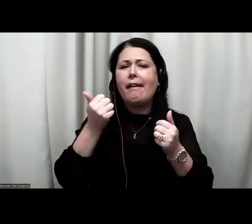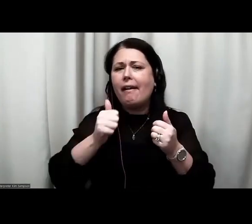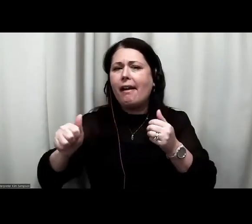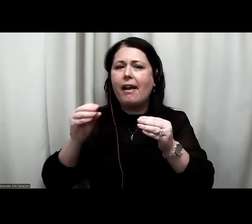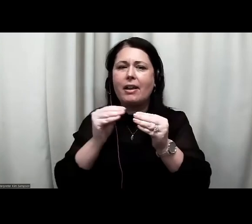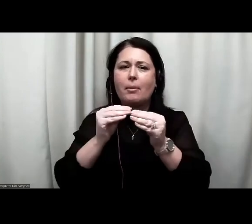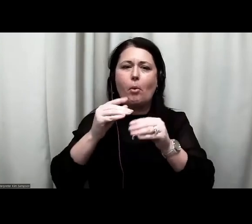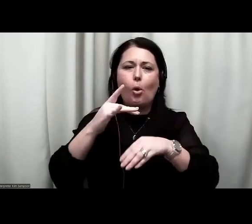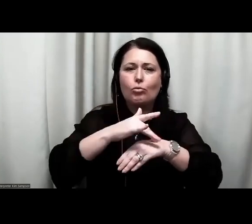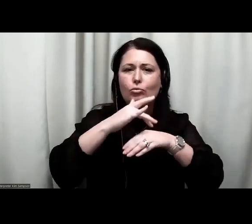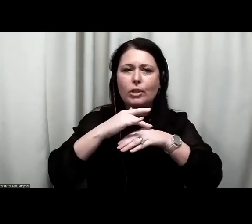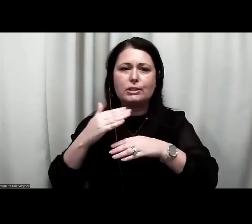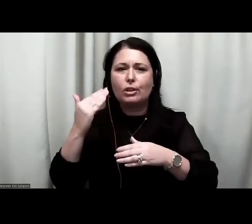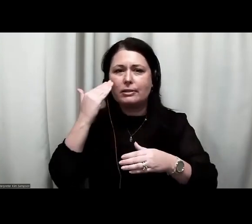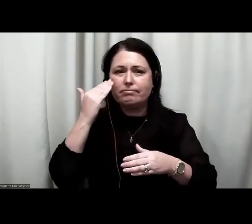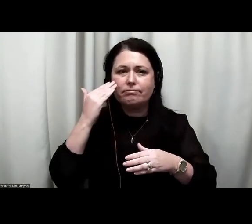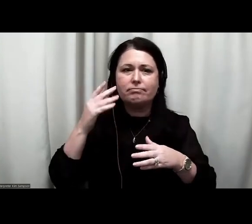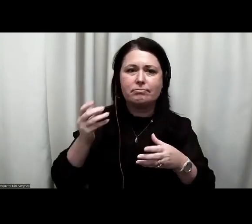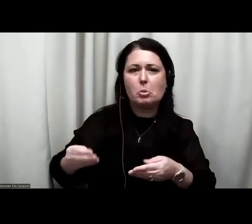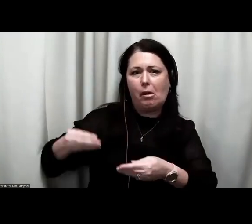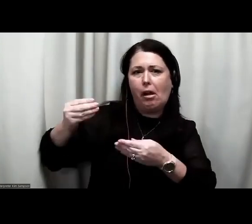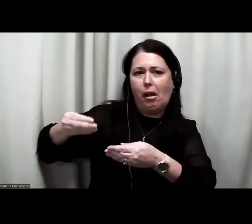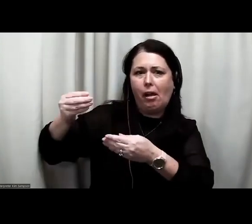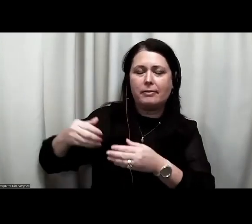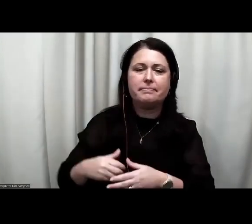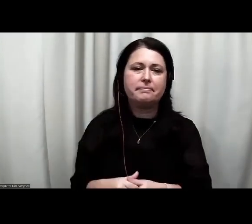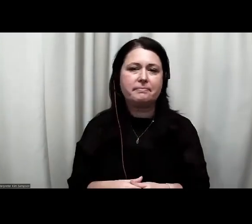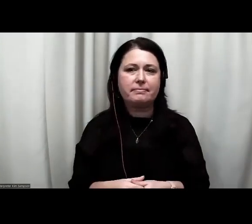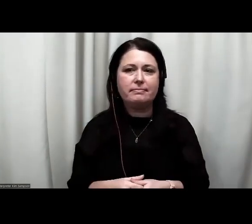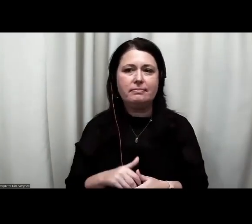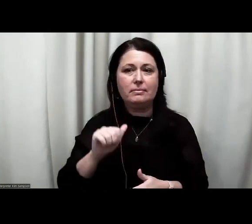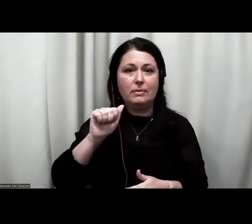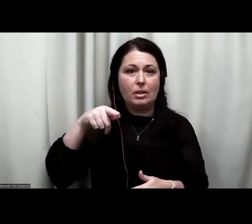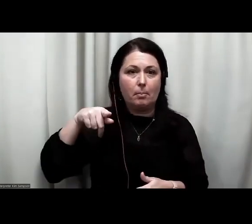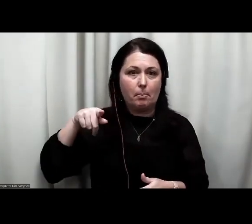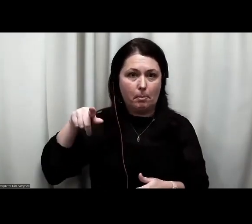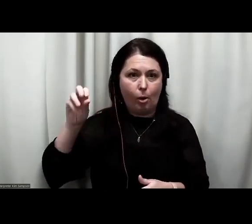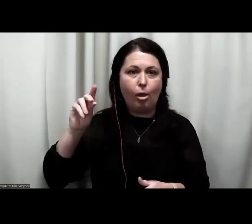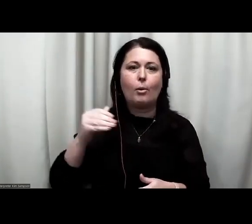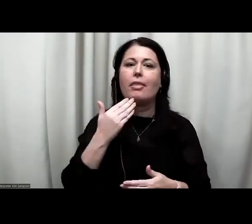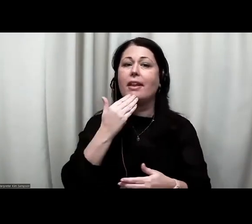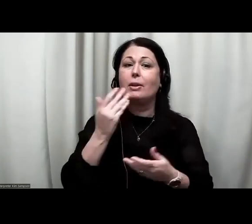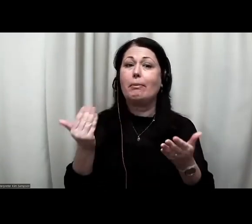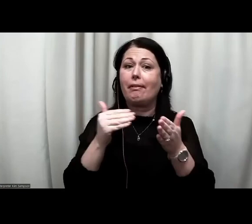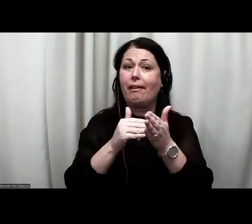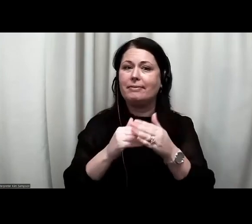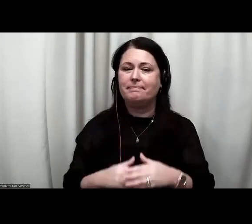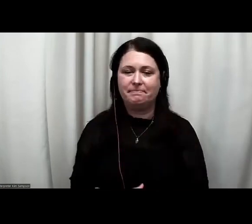can to this Apollo website. Please feel free to visit there. And thank you again.